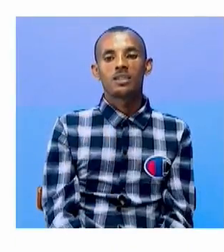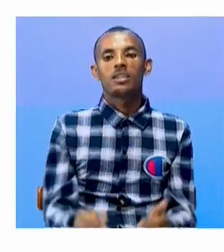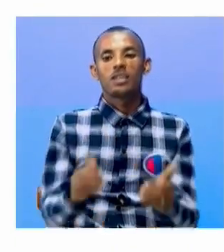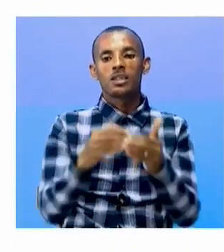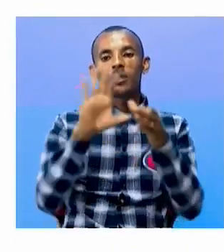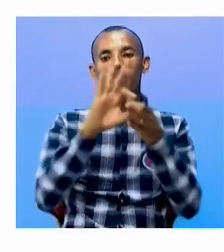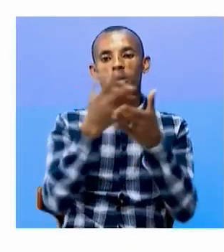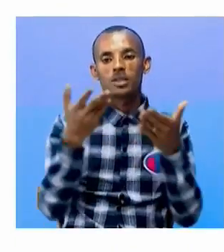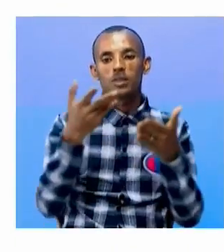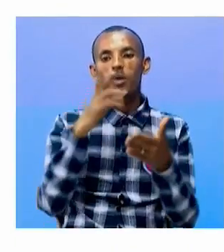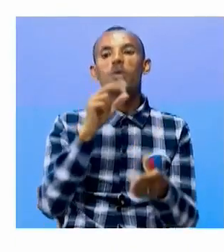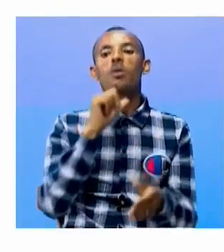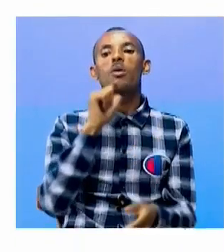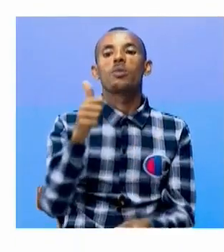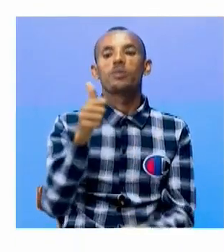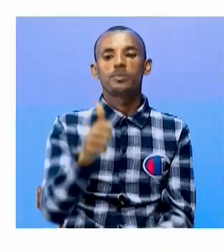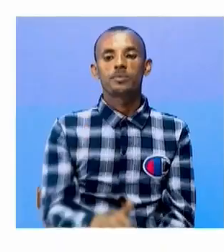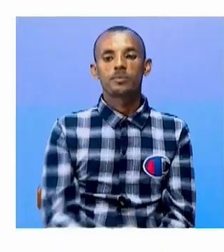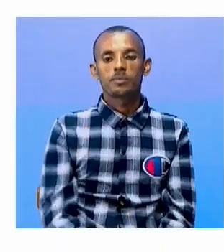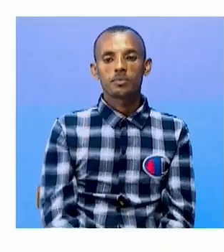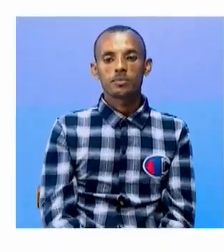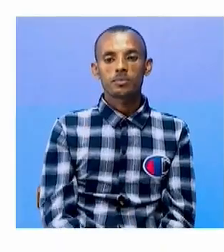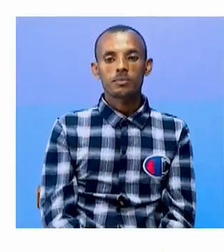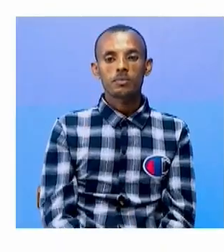equation or not?